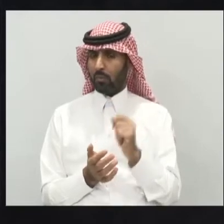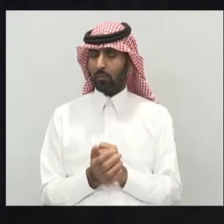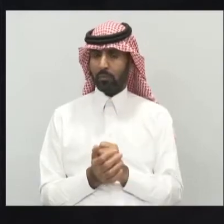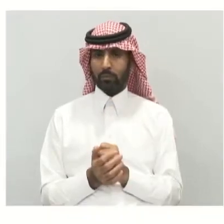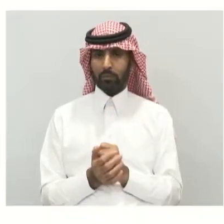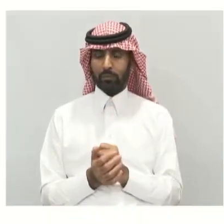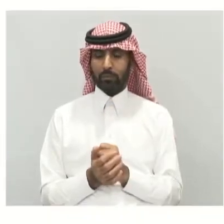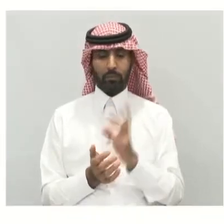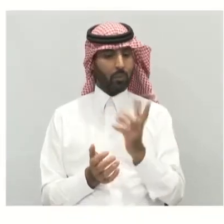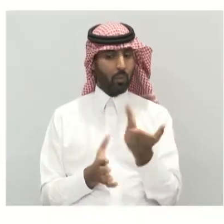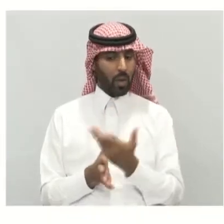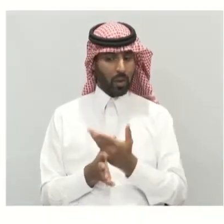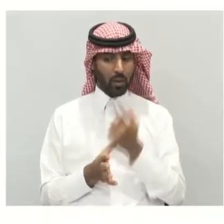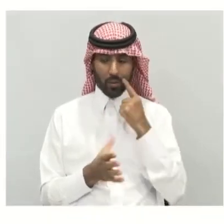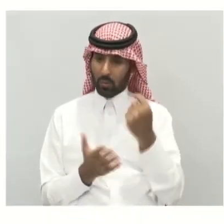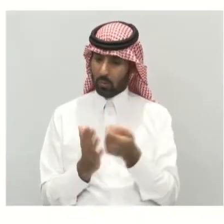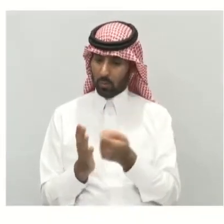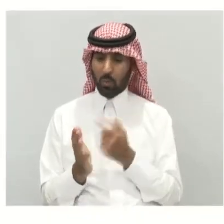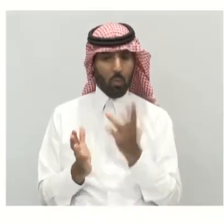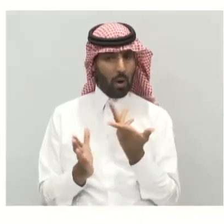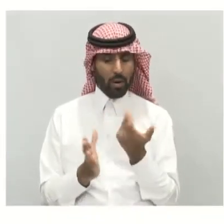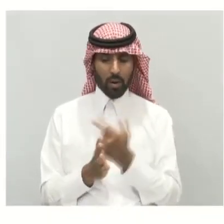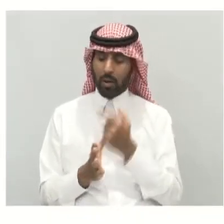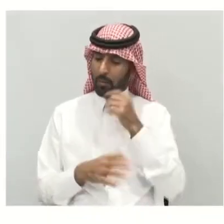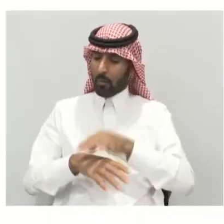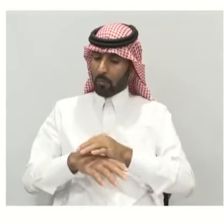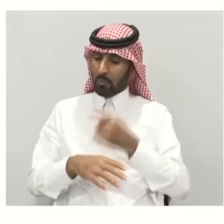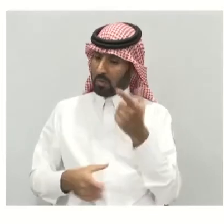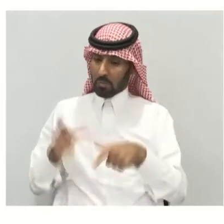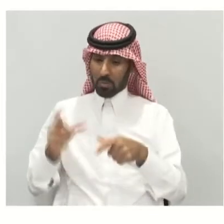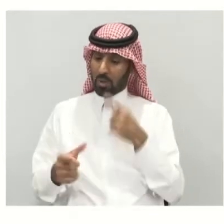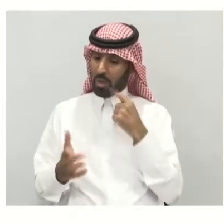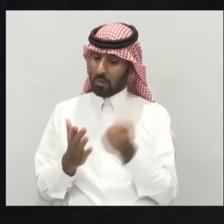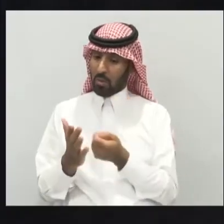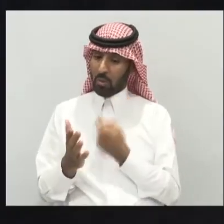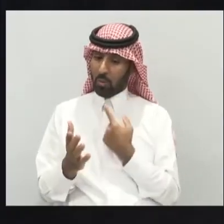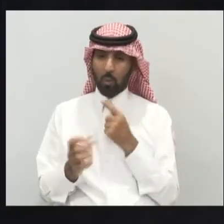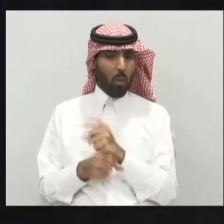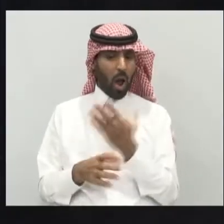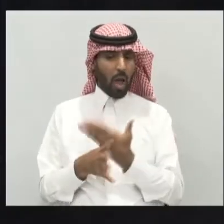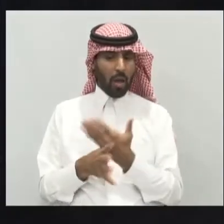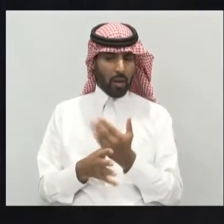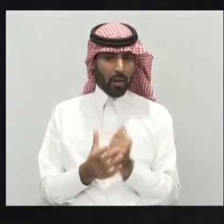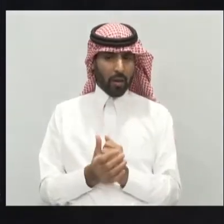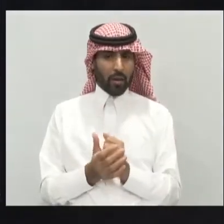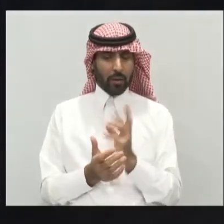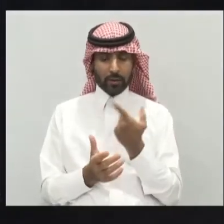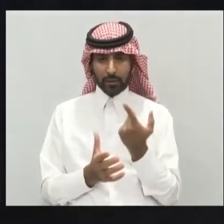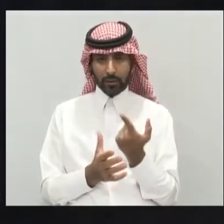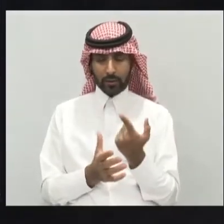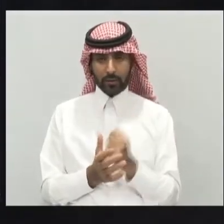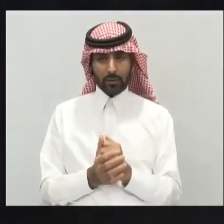here. Why do we write? People, when they write, can you tell me why do they